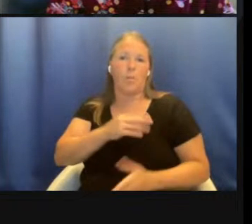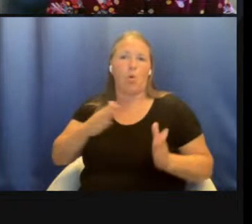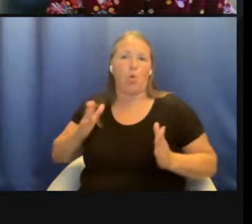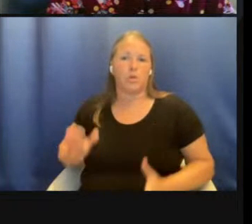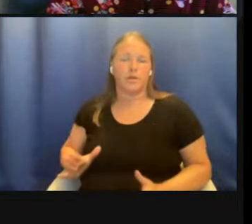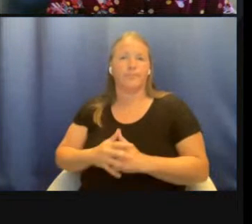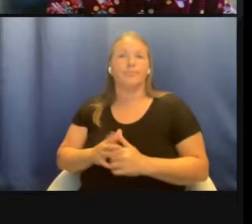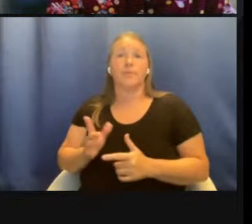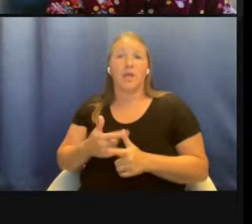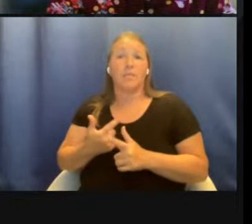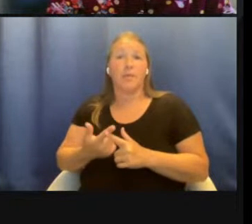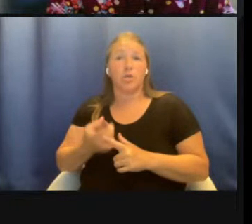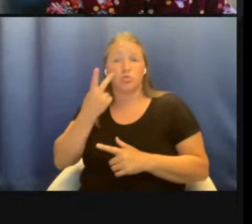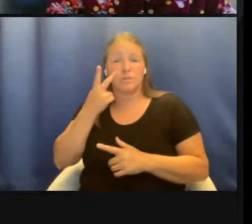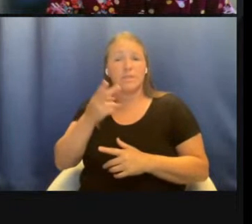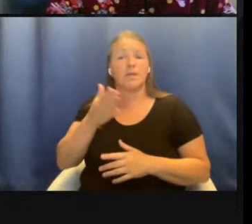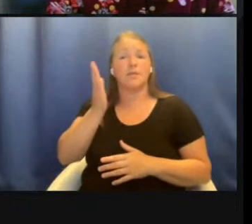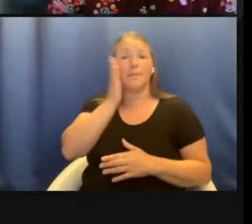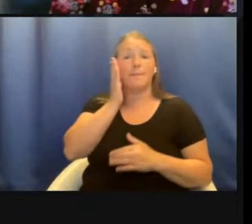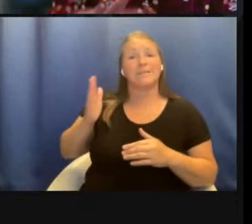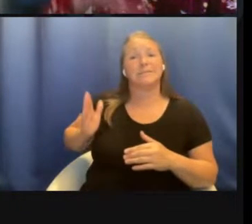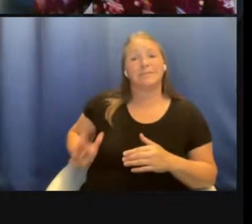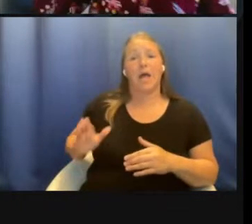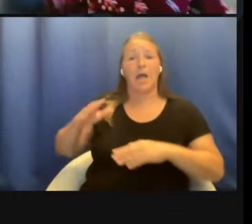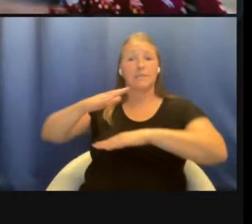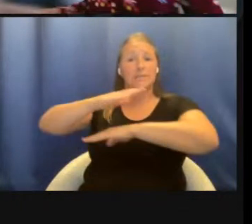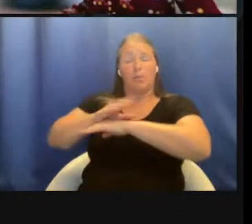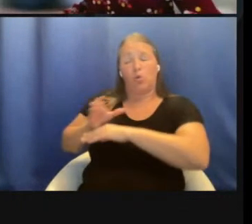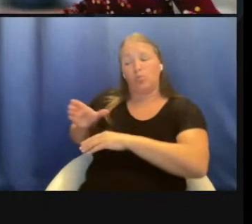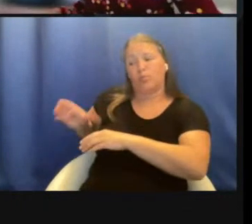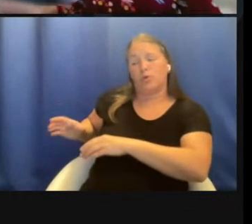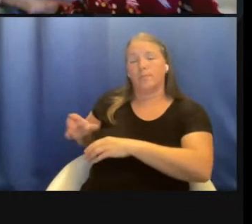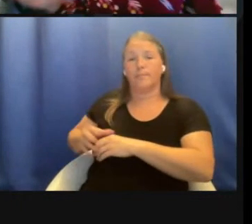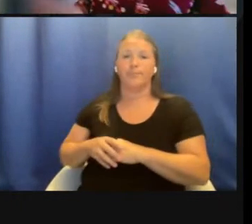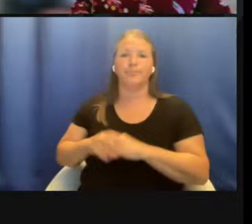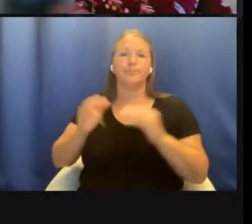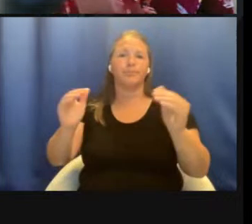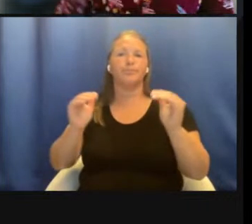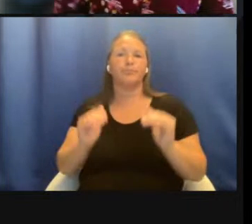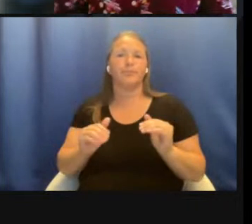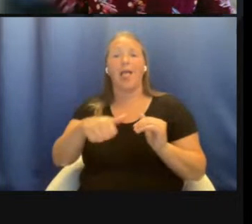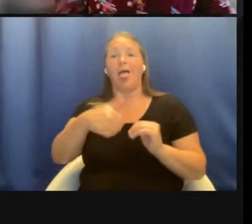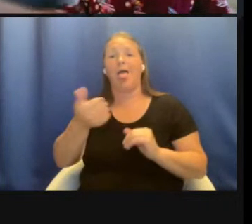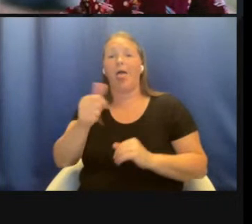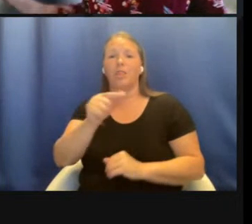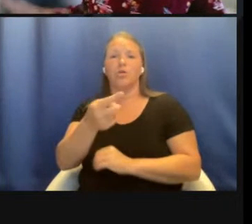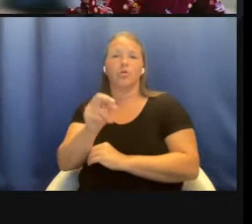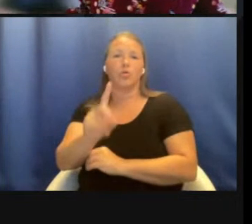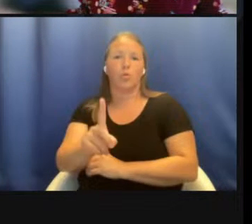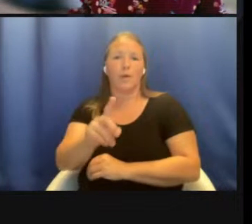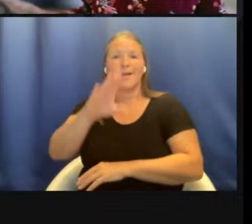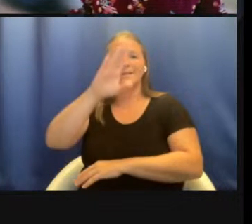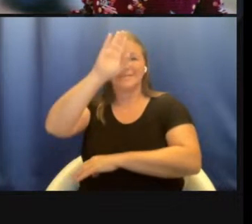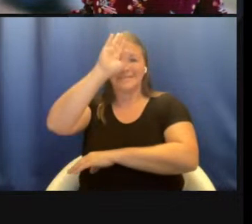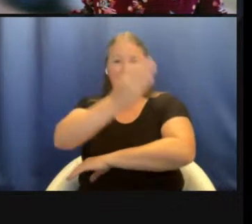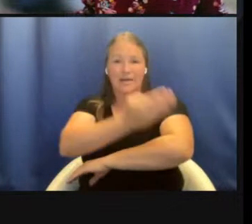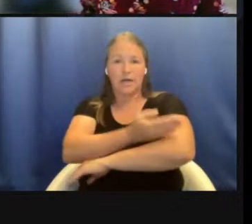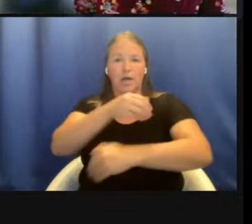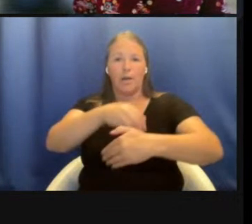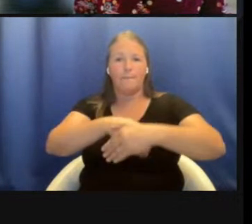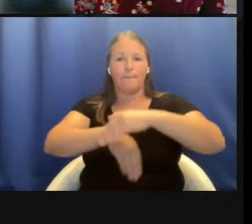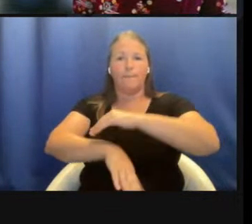image of Napoleon. Now, the other grandson, born almost 20 years later, Charles